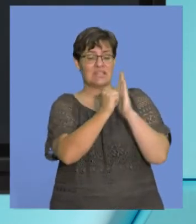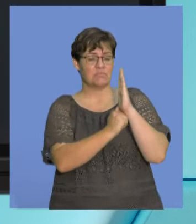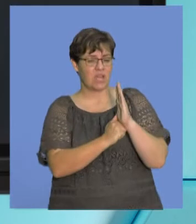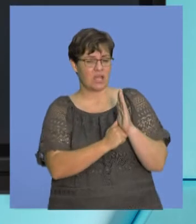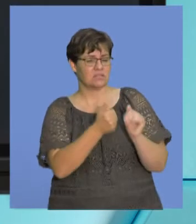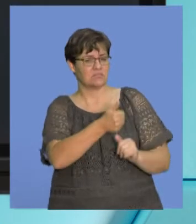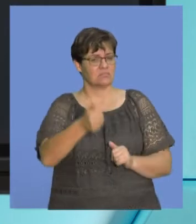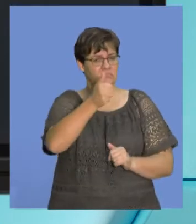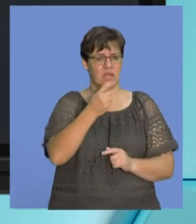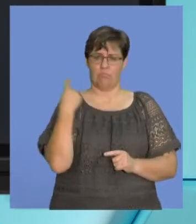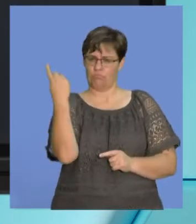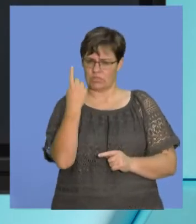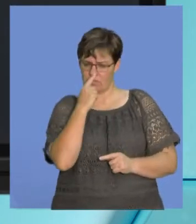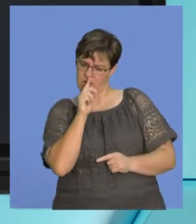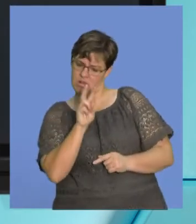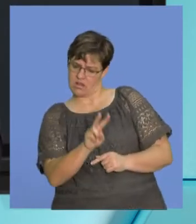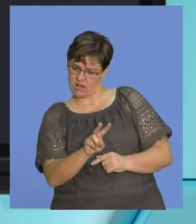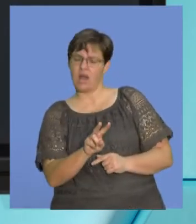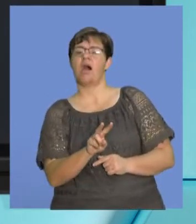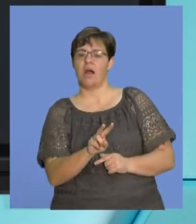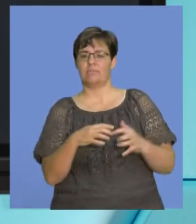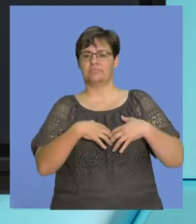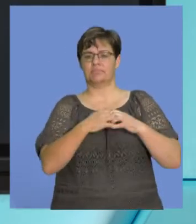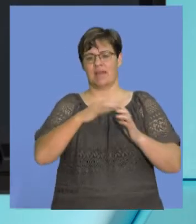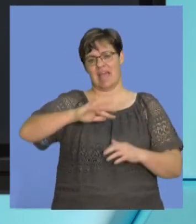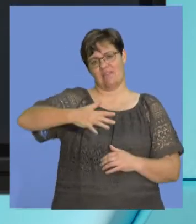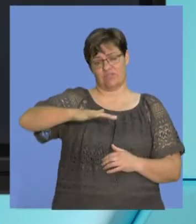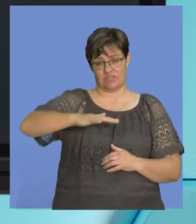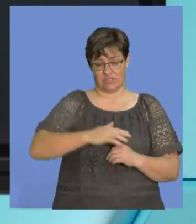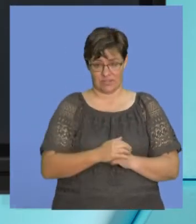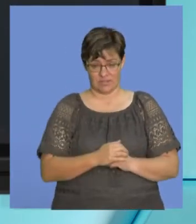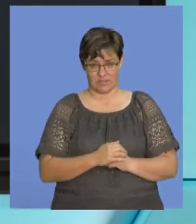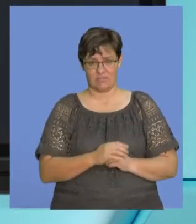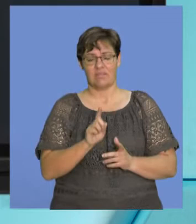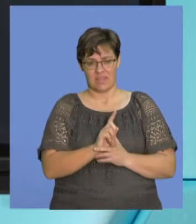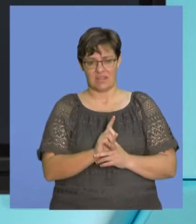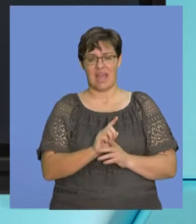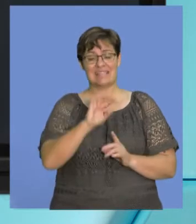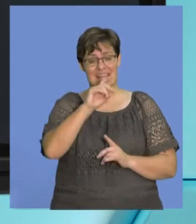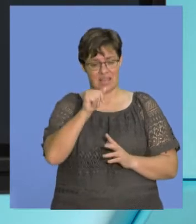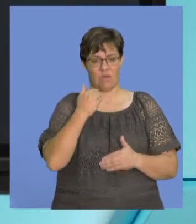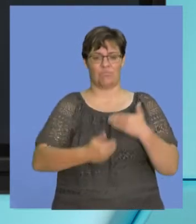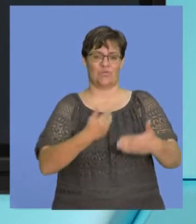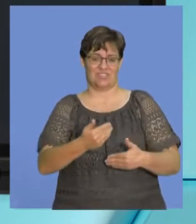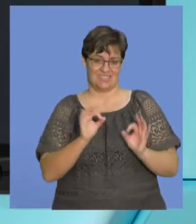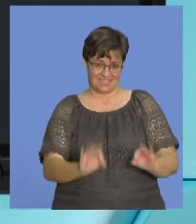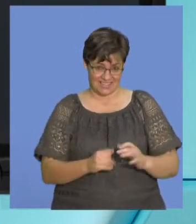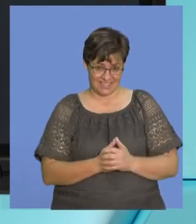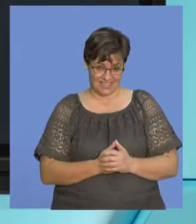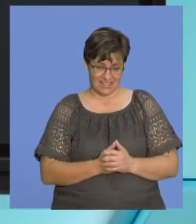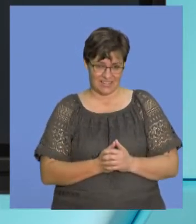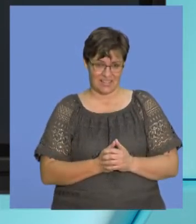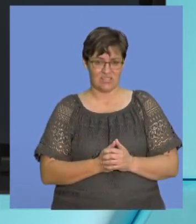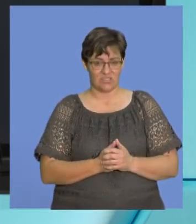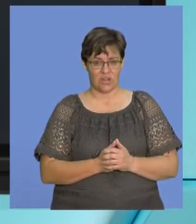and your subject heads look at that information and they process that to create averages. Again, that is processing of data.